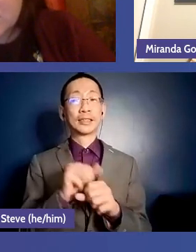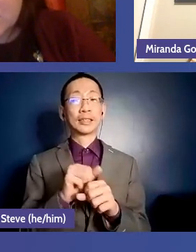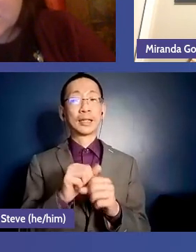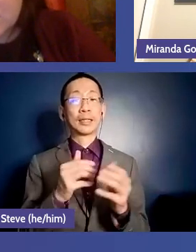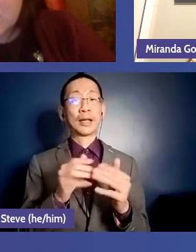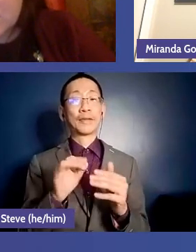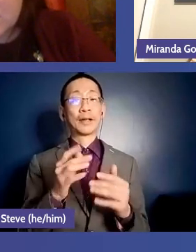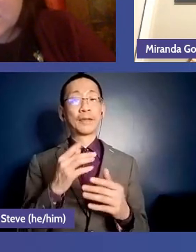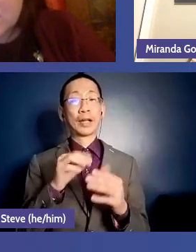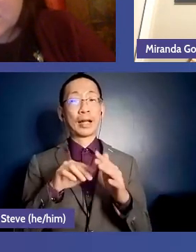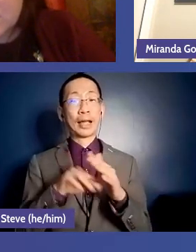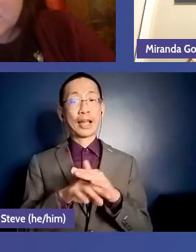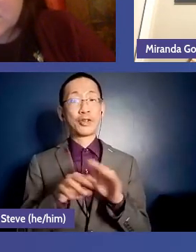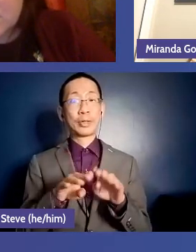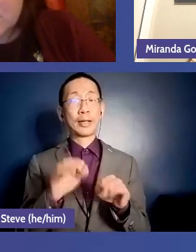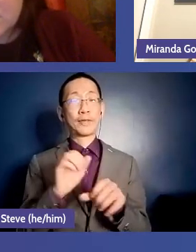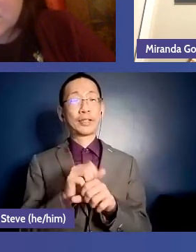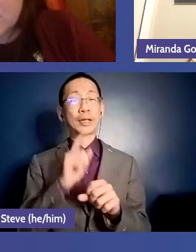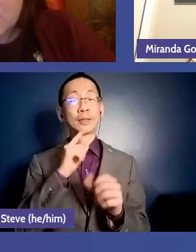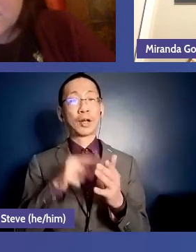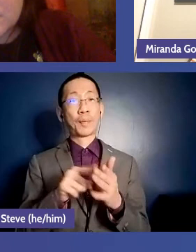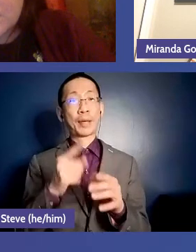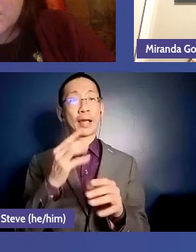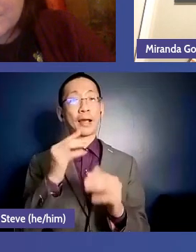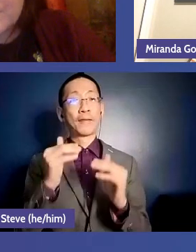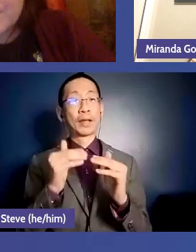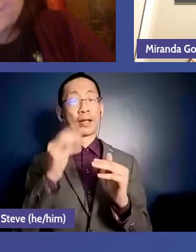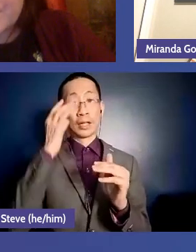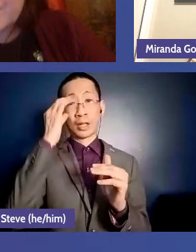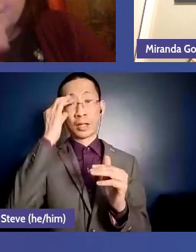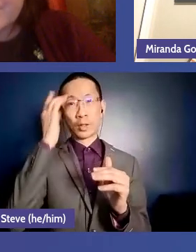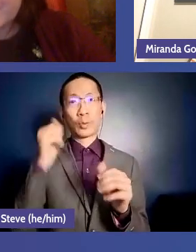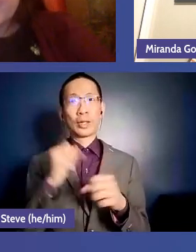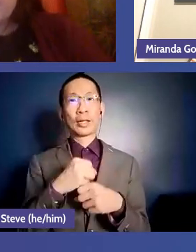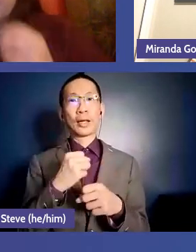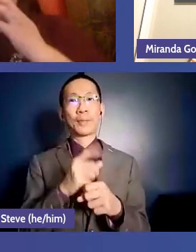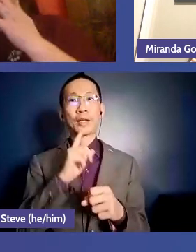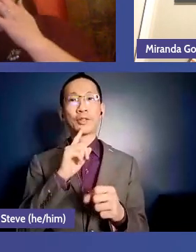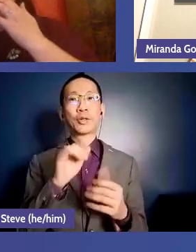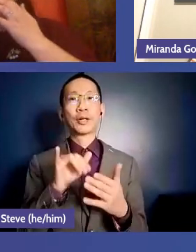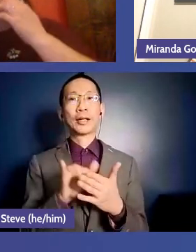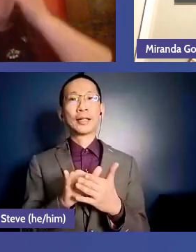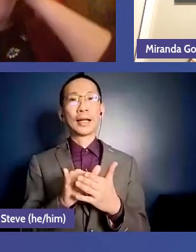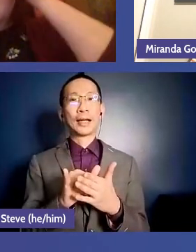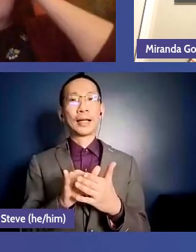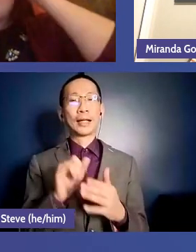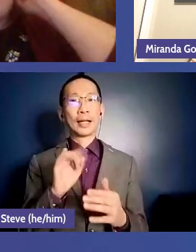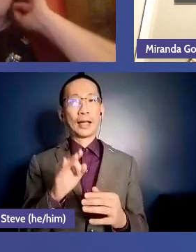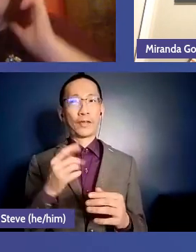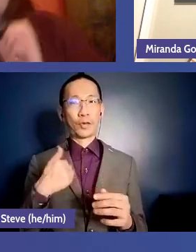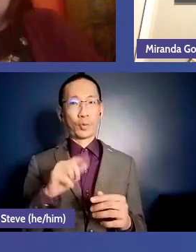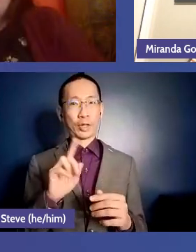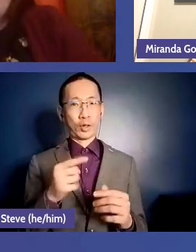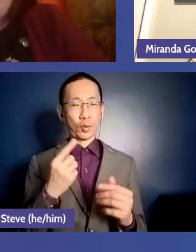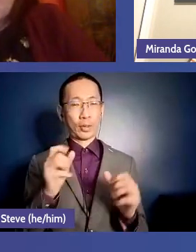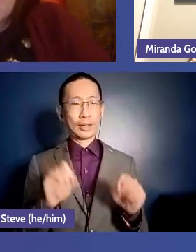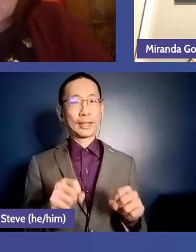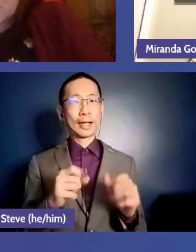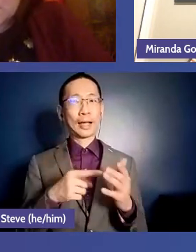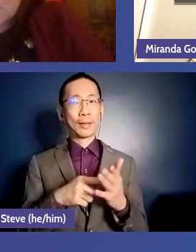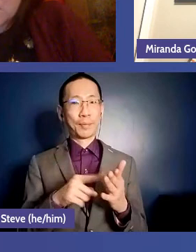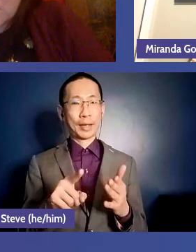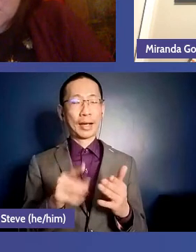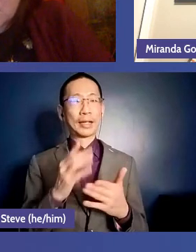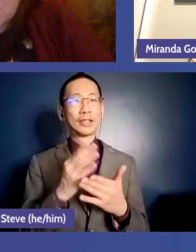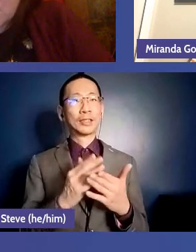are entry-level jobs, are paid fairly. We can make sure that if we only can pay